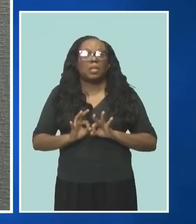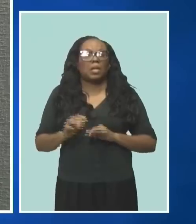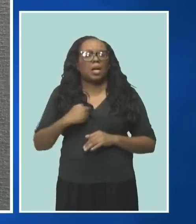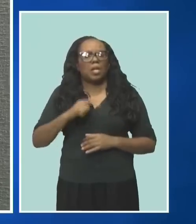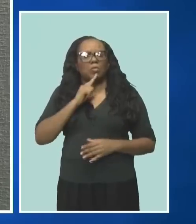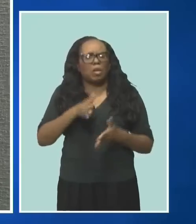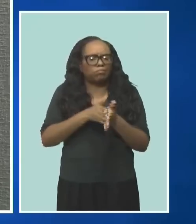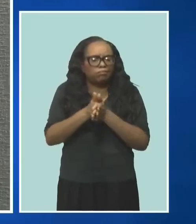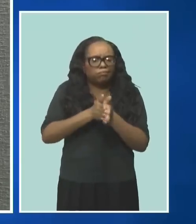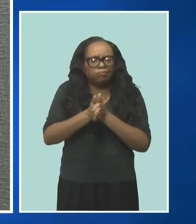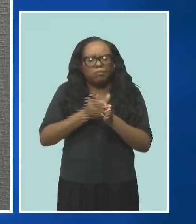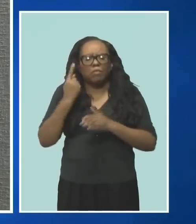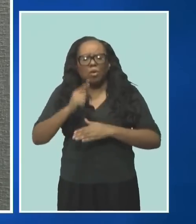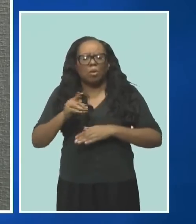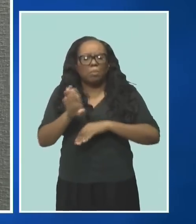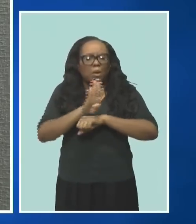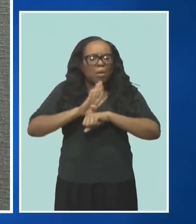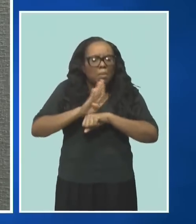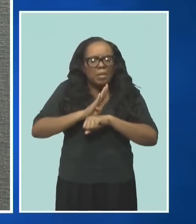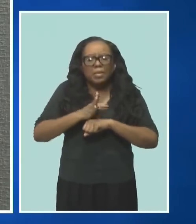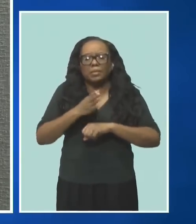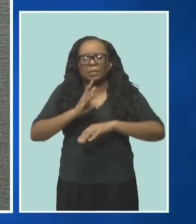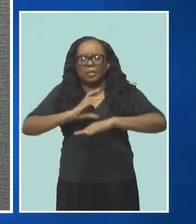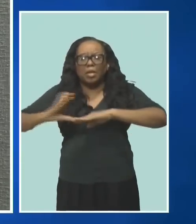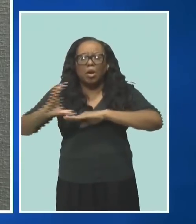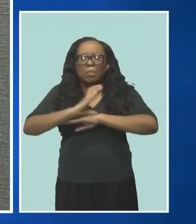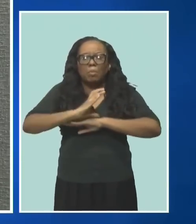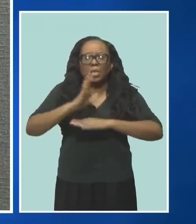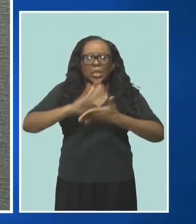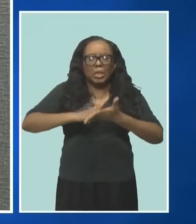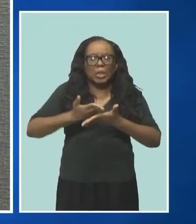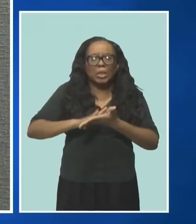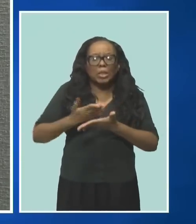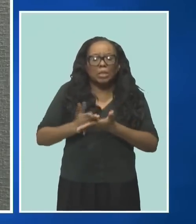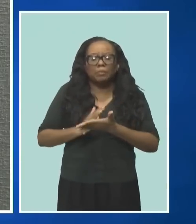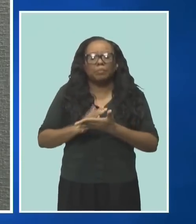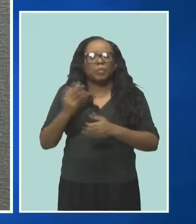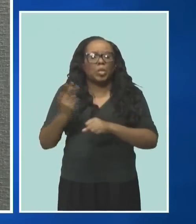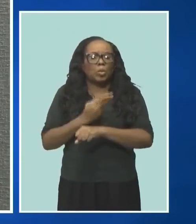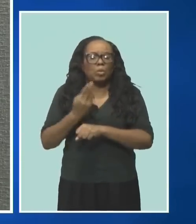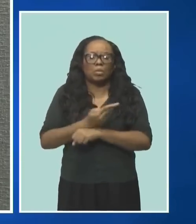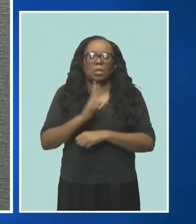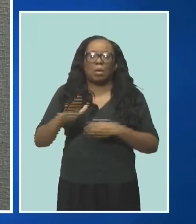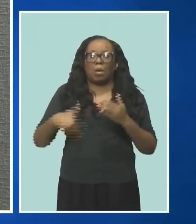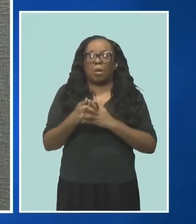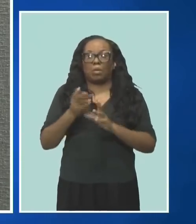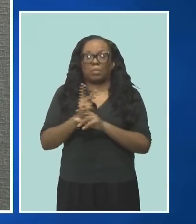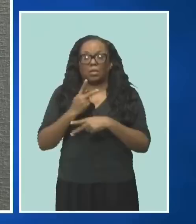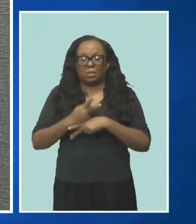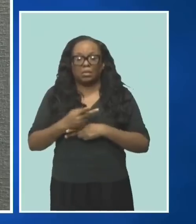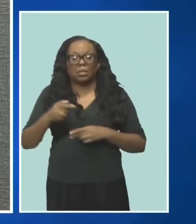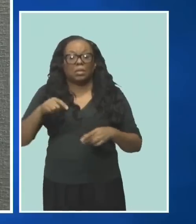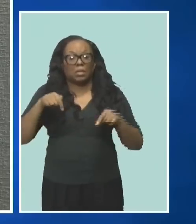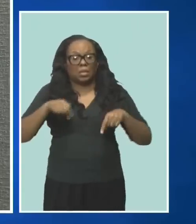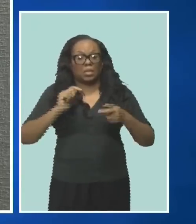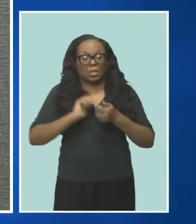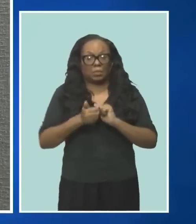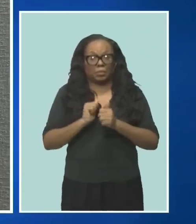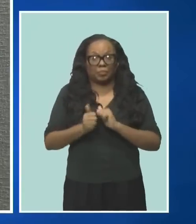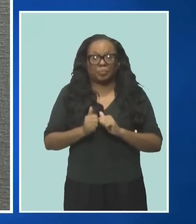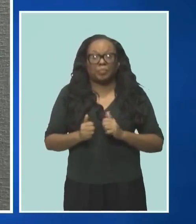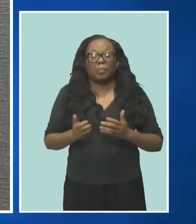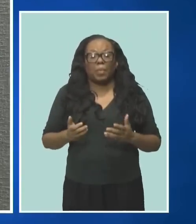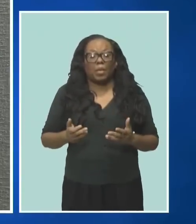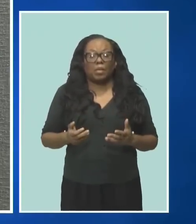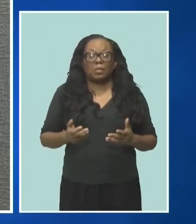Bajan cooking, but Caribbean cooking in general, and really using the products that we have. This competition, because when you got the ingredients